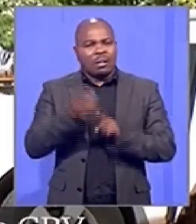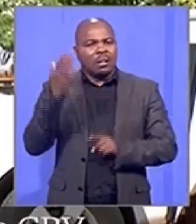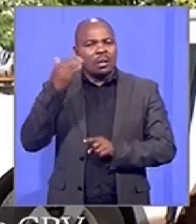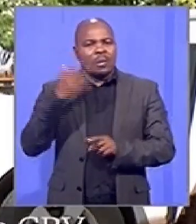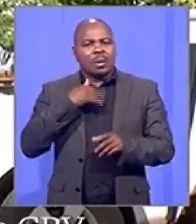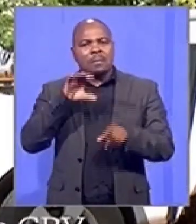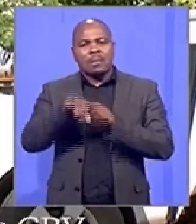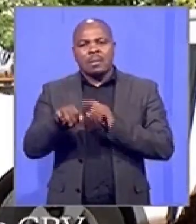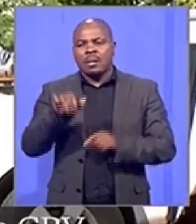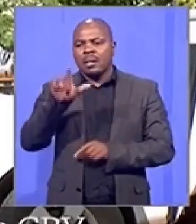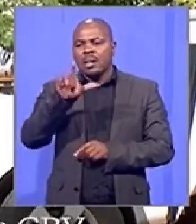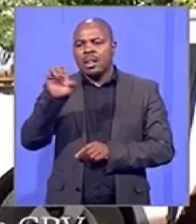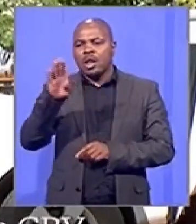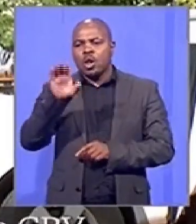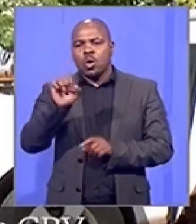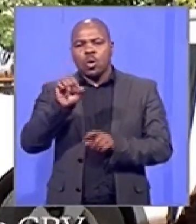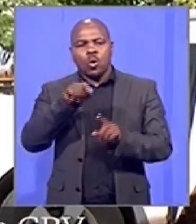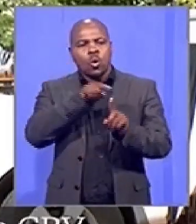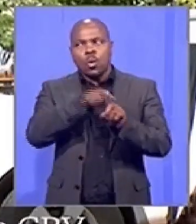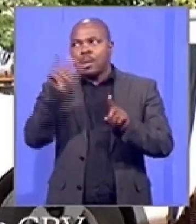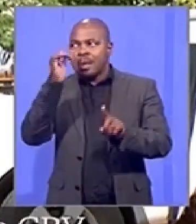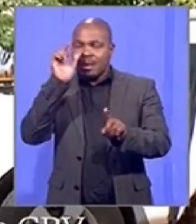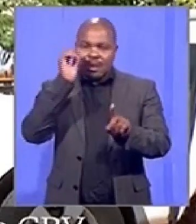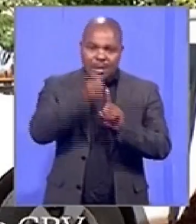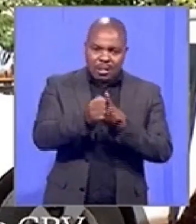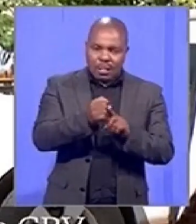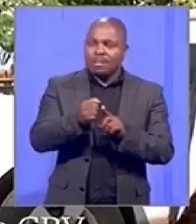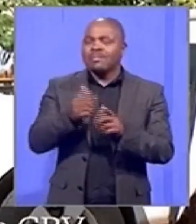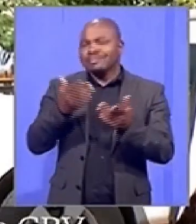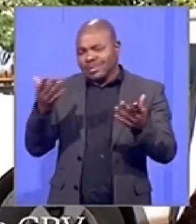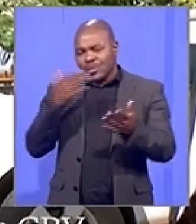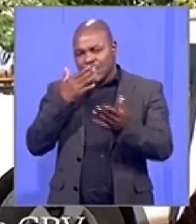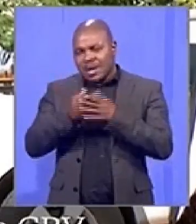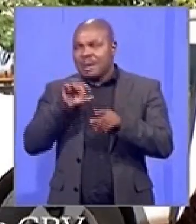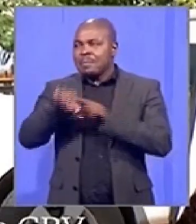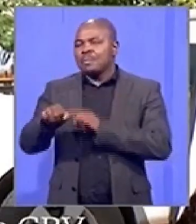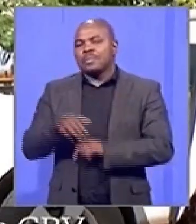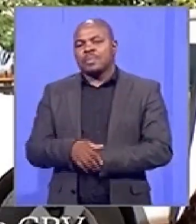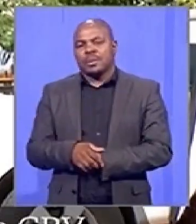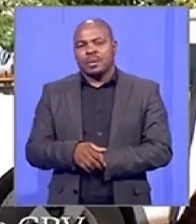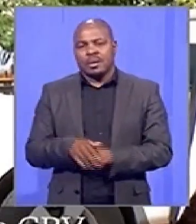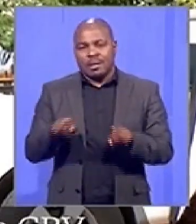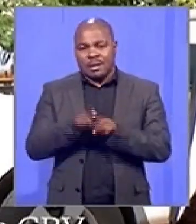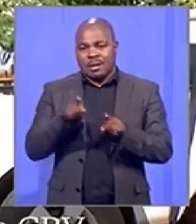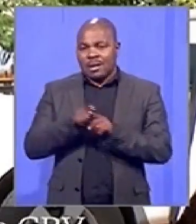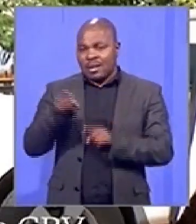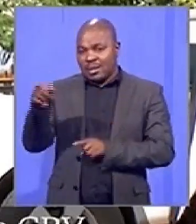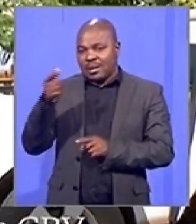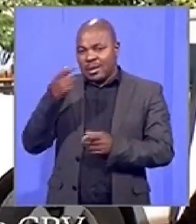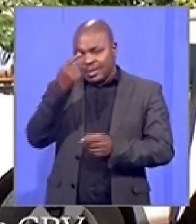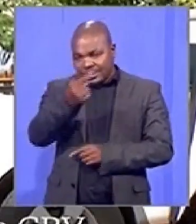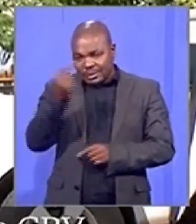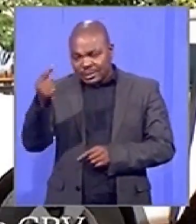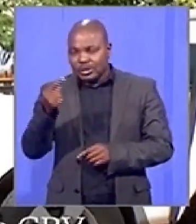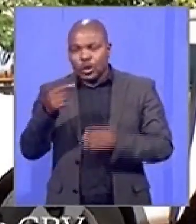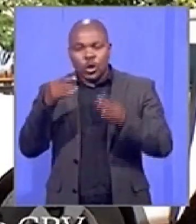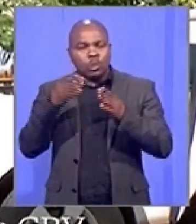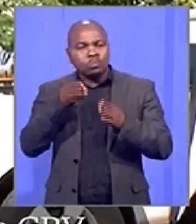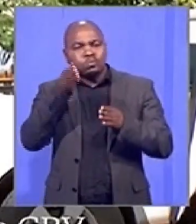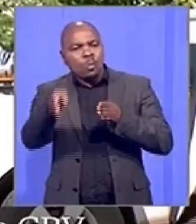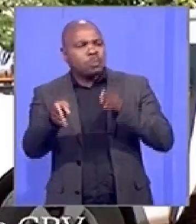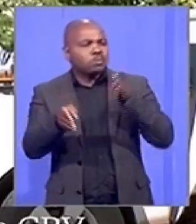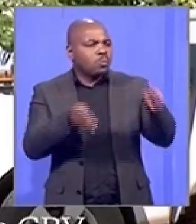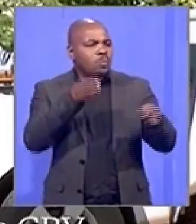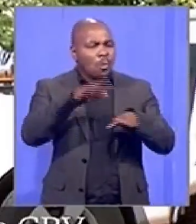find Unene's killers. If we can just use the government resources, if we can allocate police officers at each and every corner, make